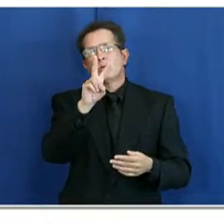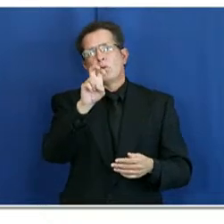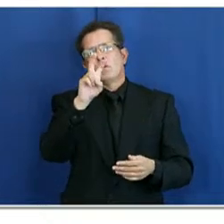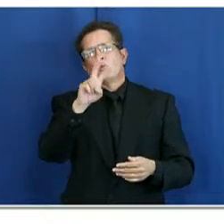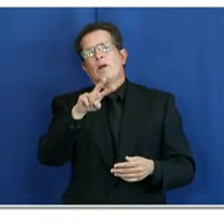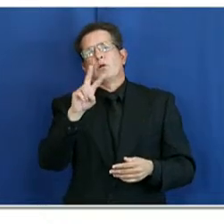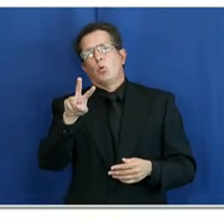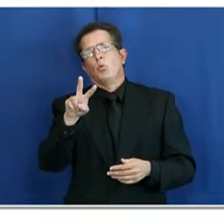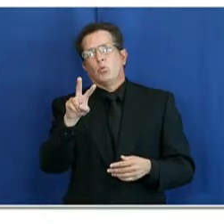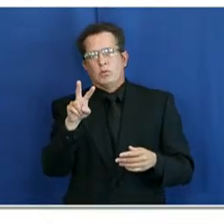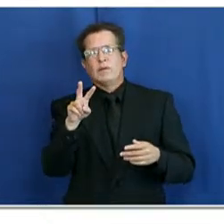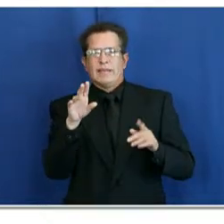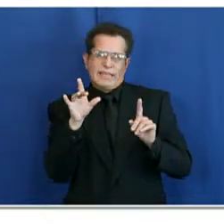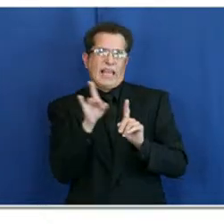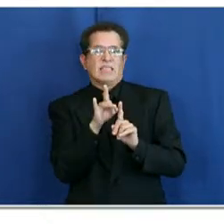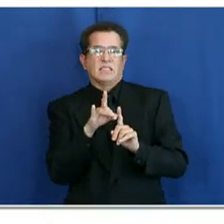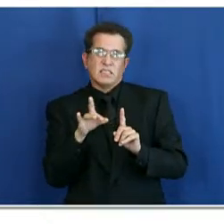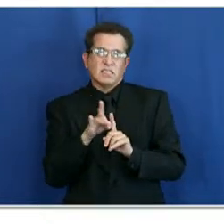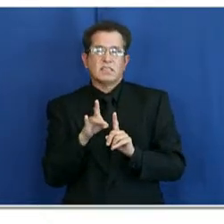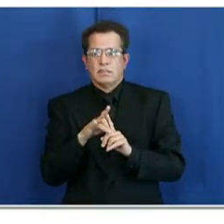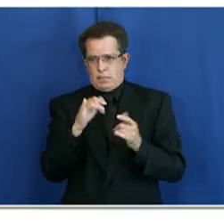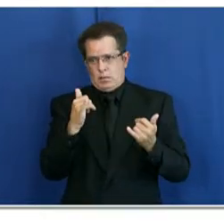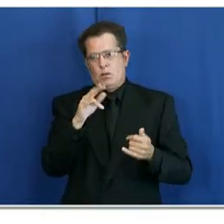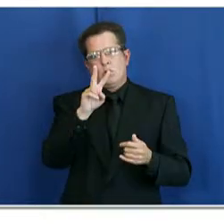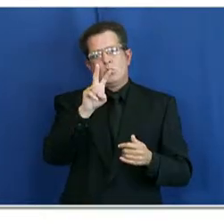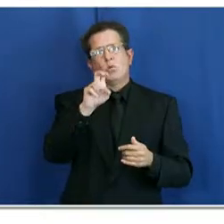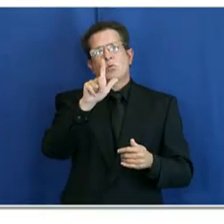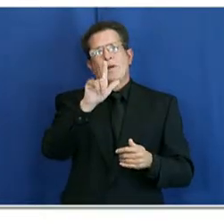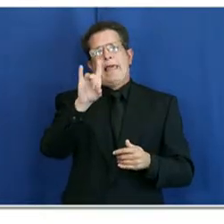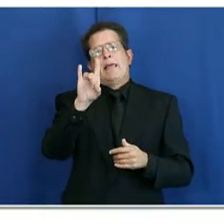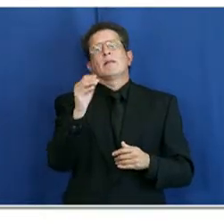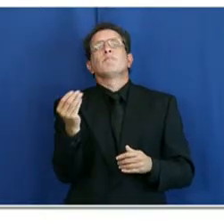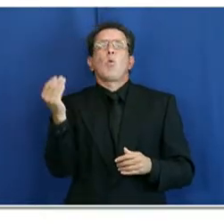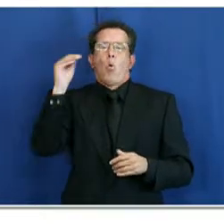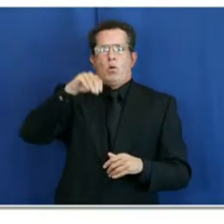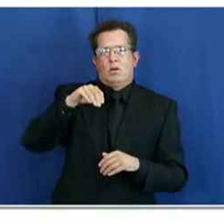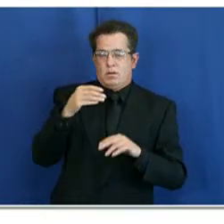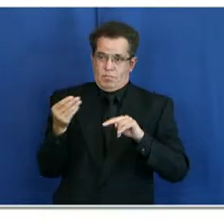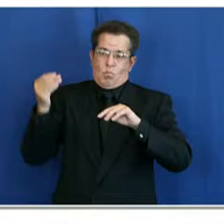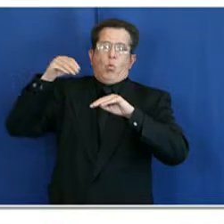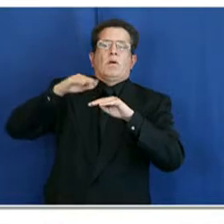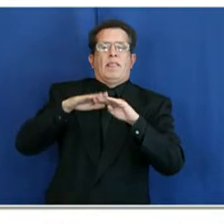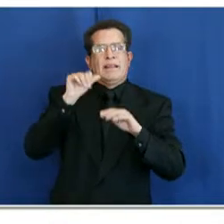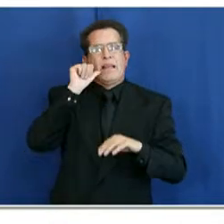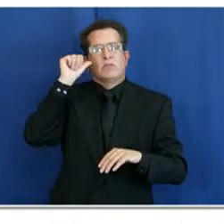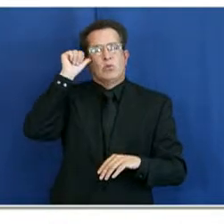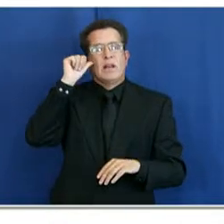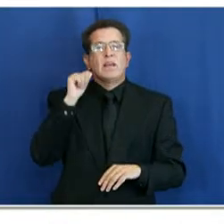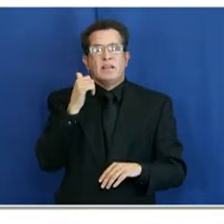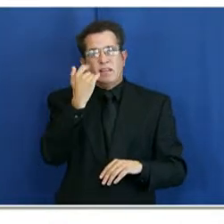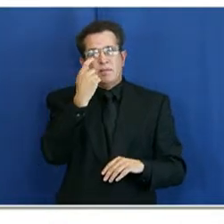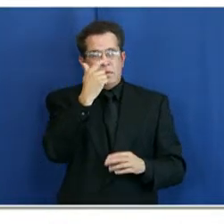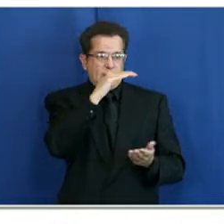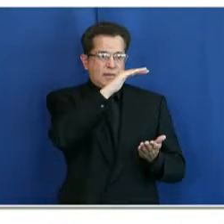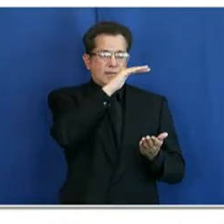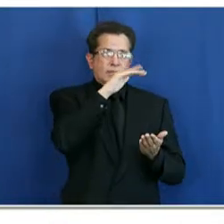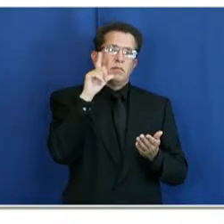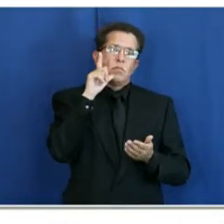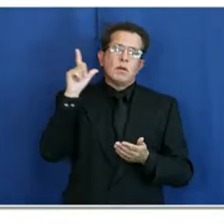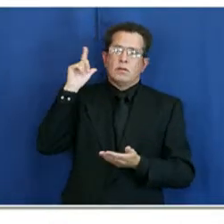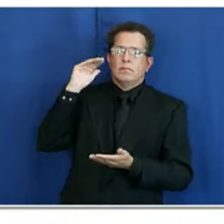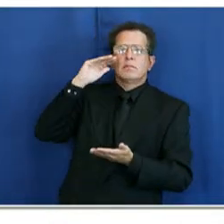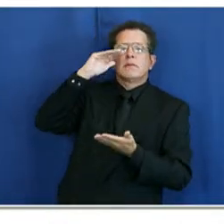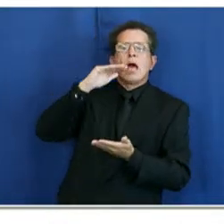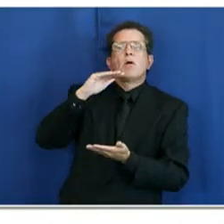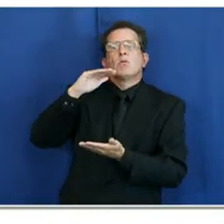37,222 cases, which is 228 more cases than yesterday, and this is a decrease in the number of daily new cases